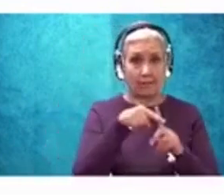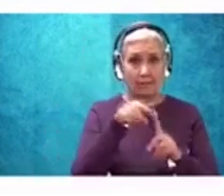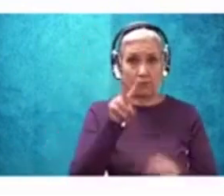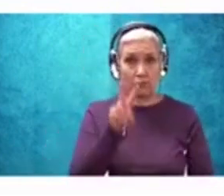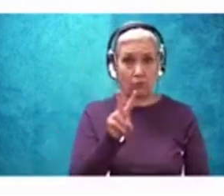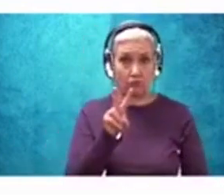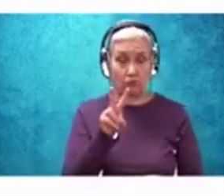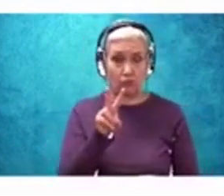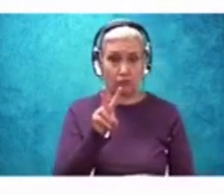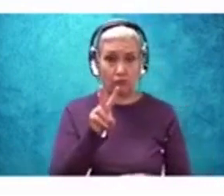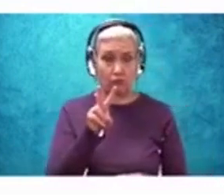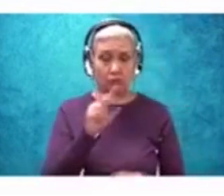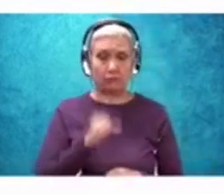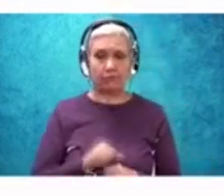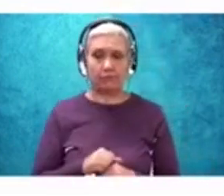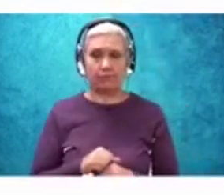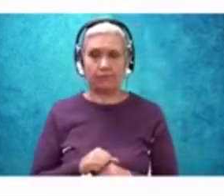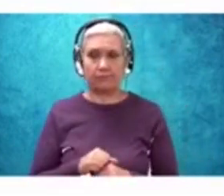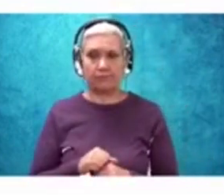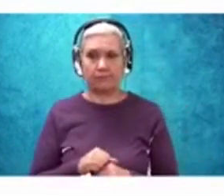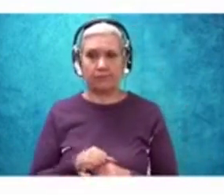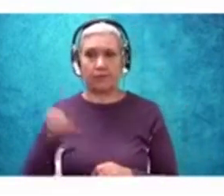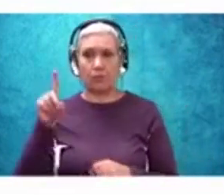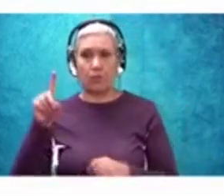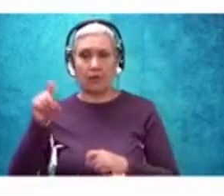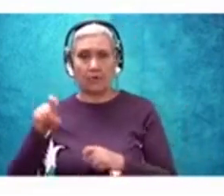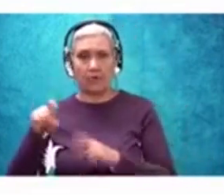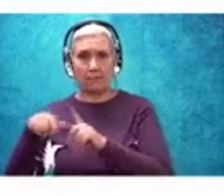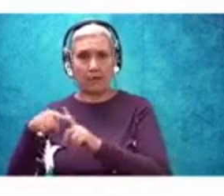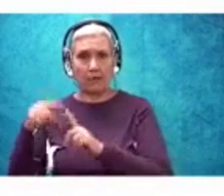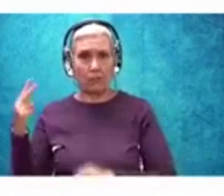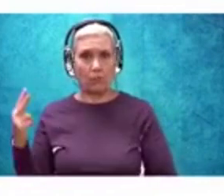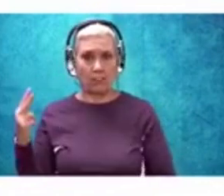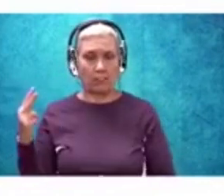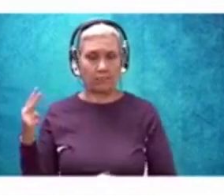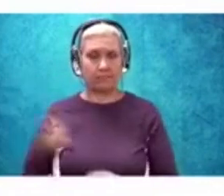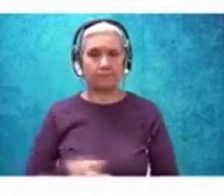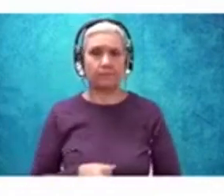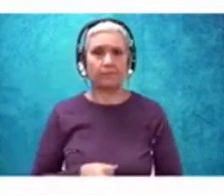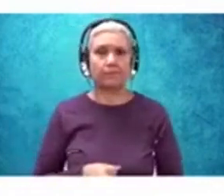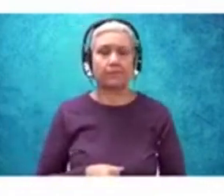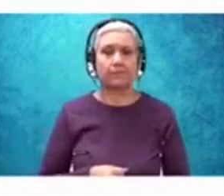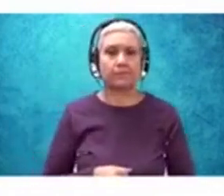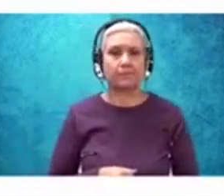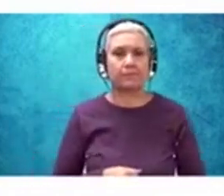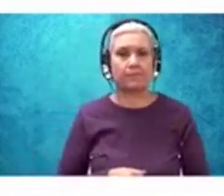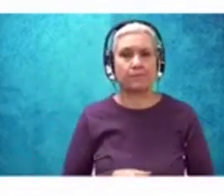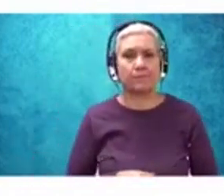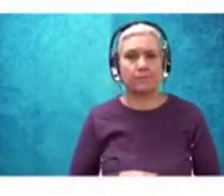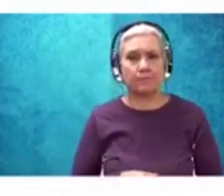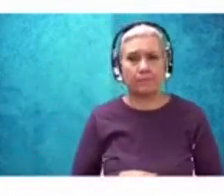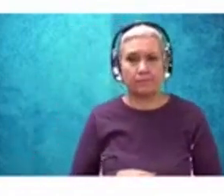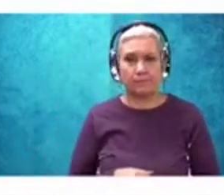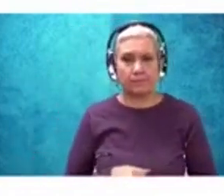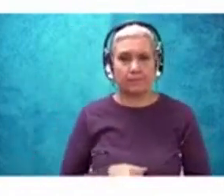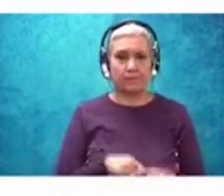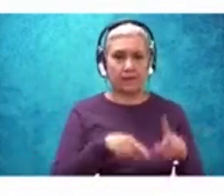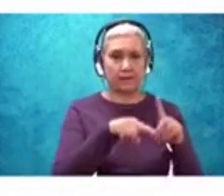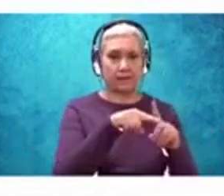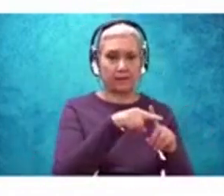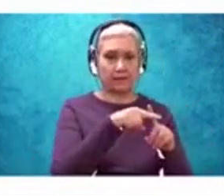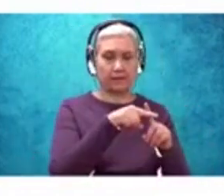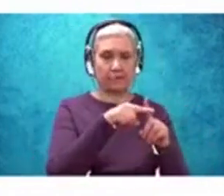then on the left-hand side, a side length of 1x plus 3. So using a similar strategy, like we did with 10 plus 2 and 10 plus